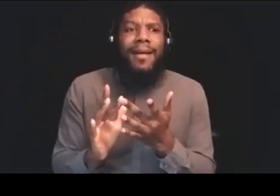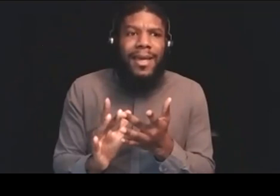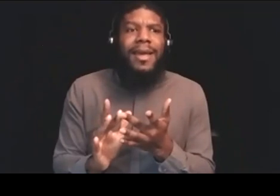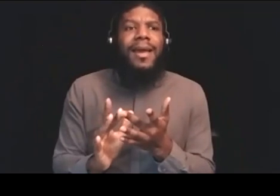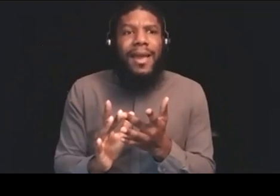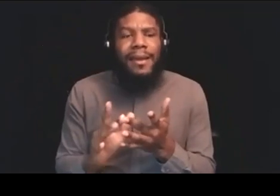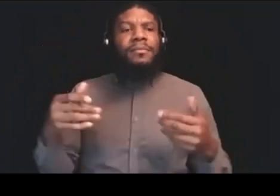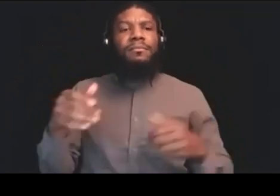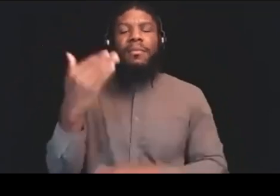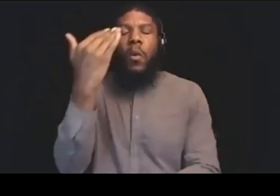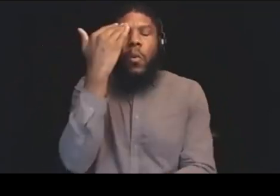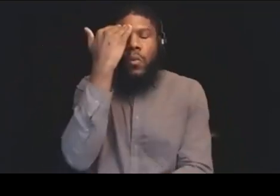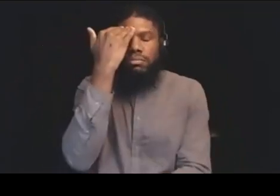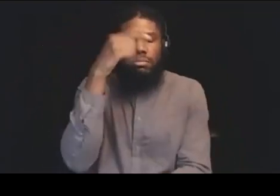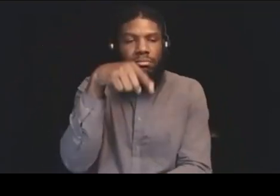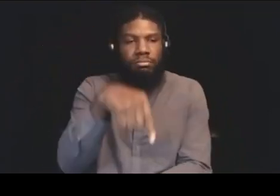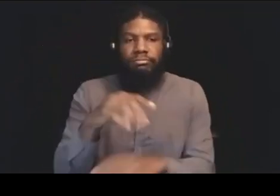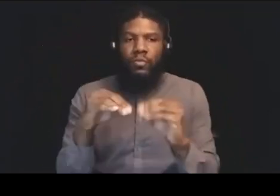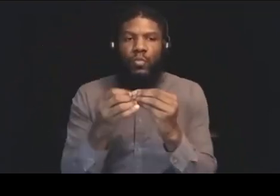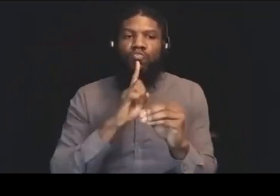the organization is still new and still